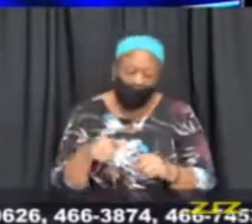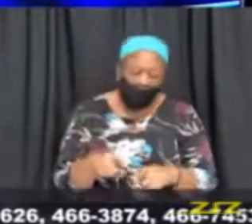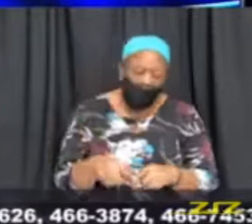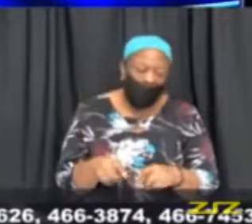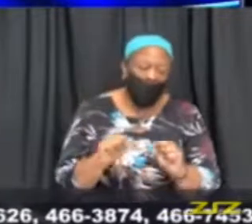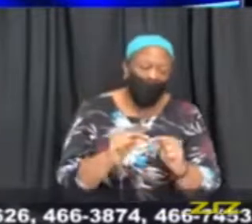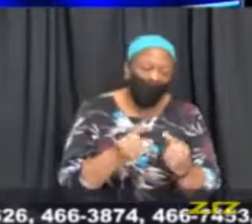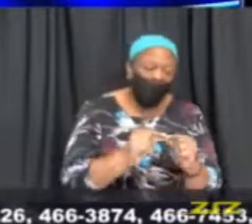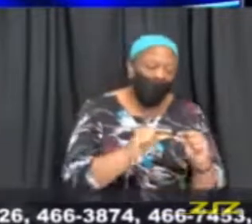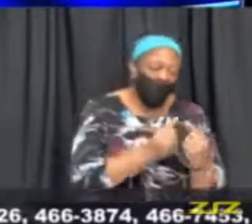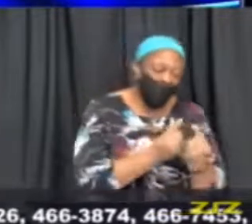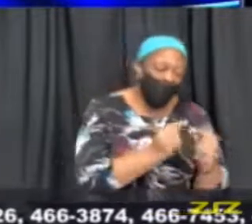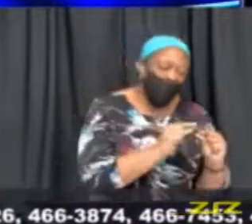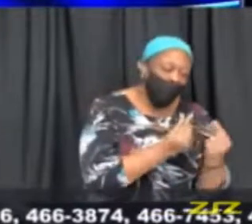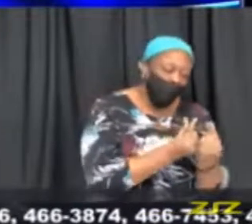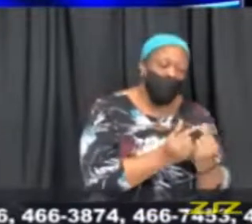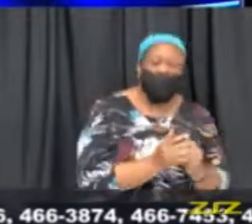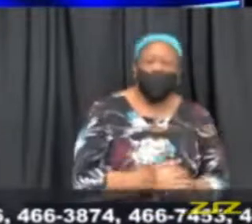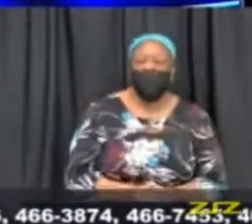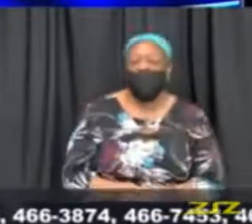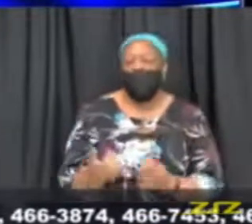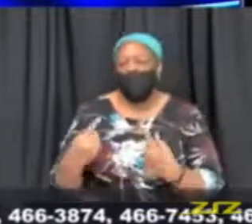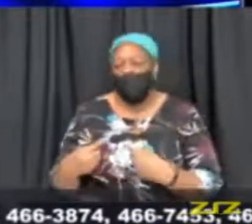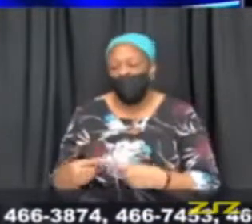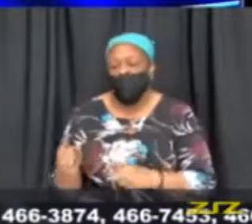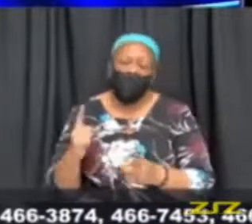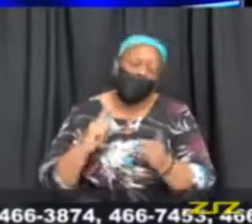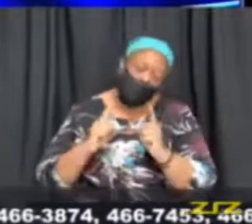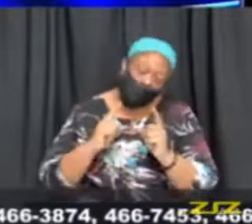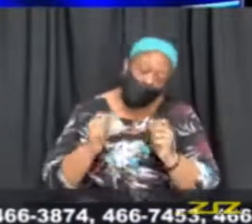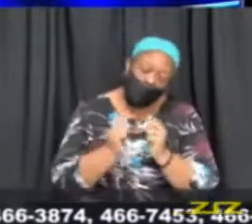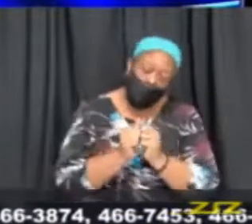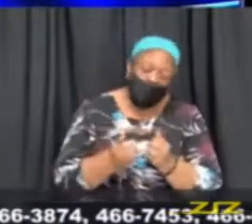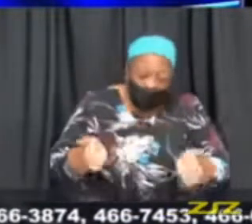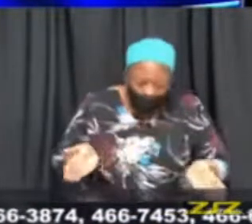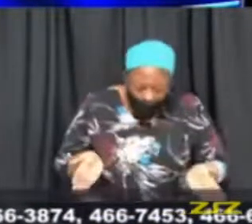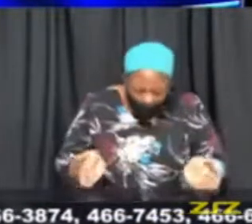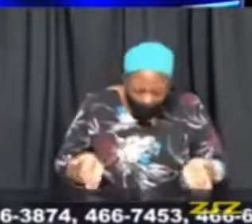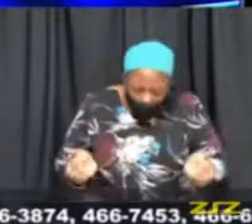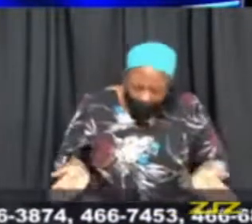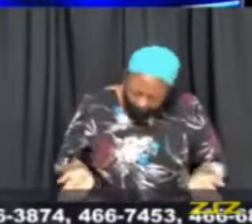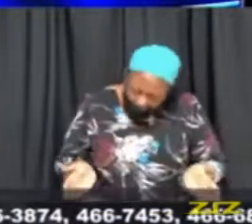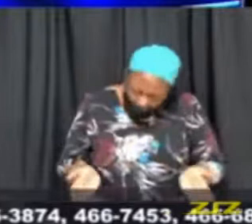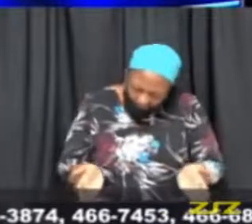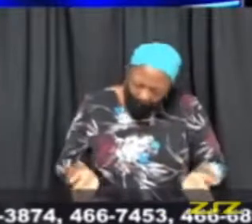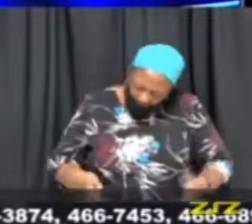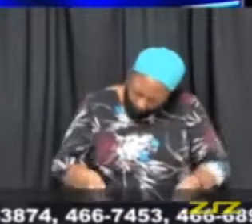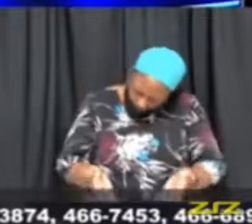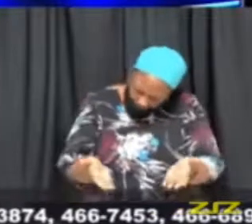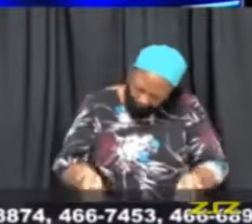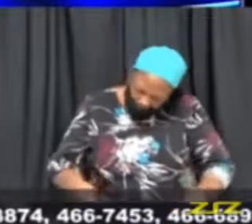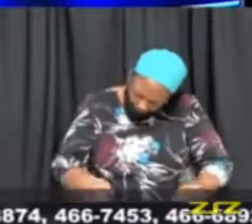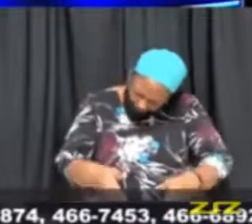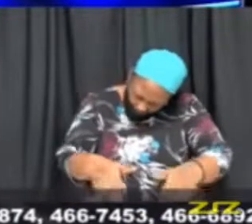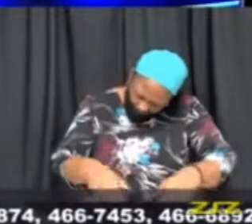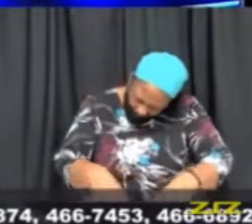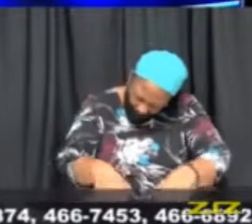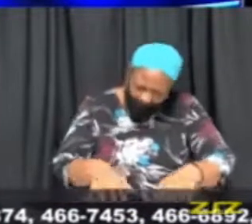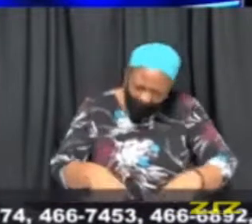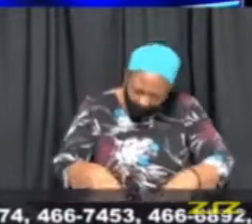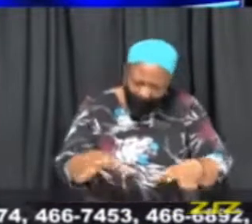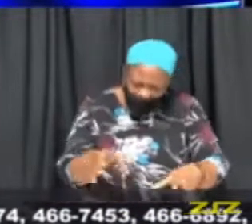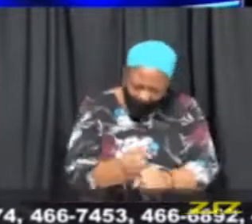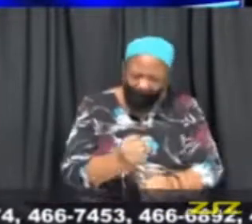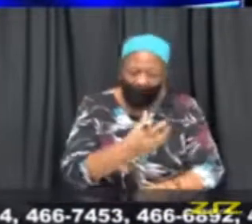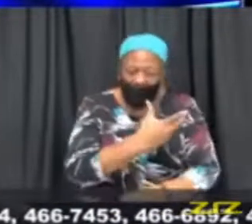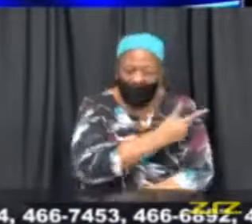the groups that come in contact with them to encourage them or to nudge them or to give them a little push to make sure that